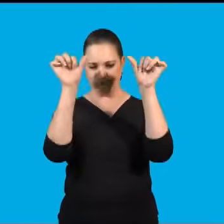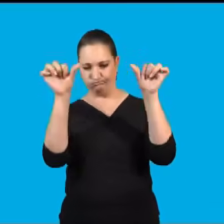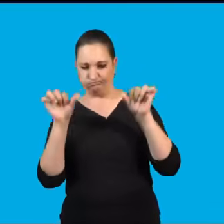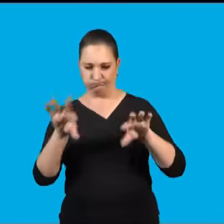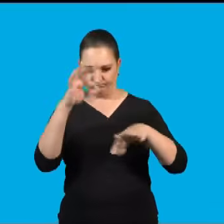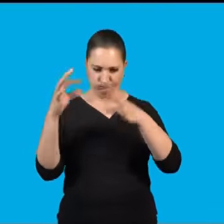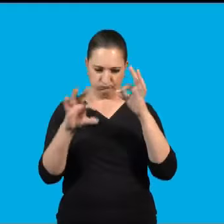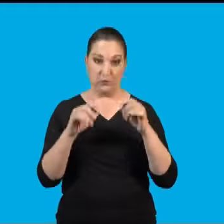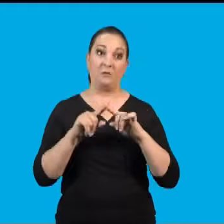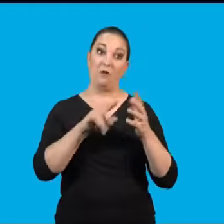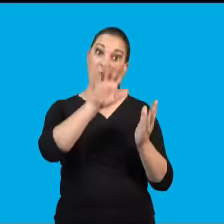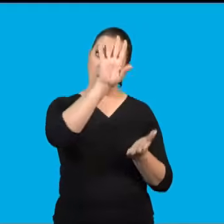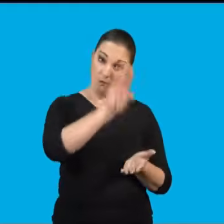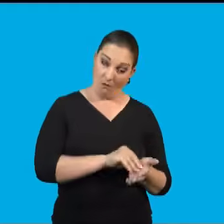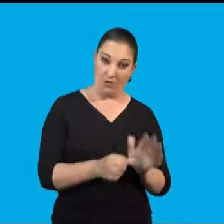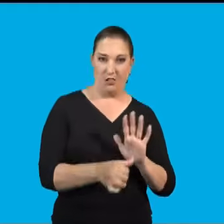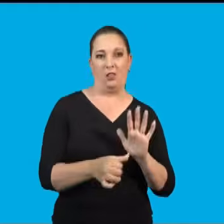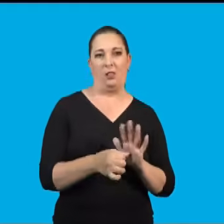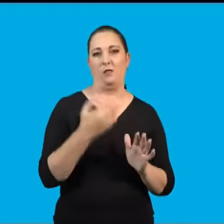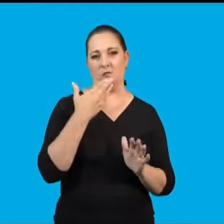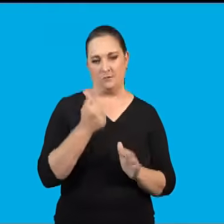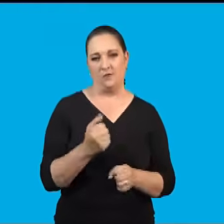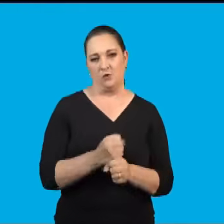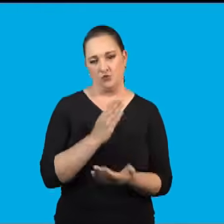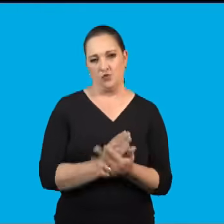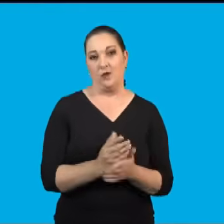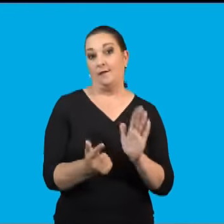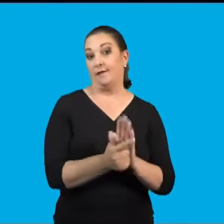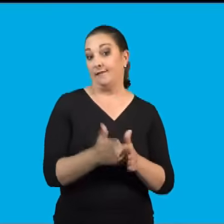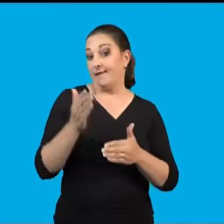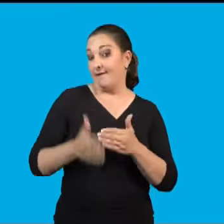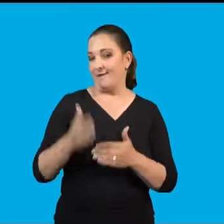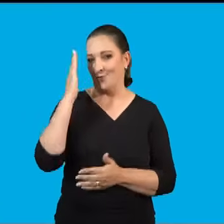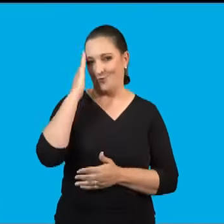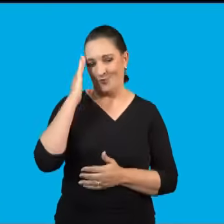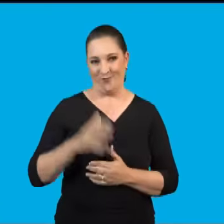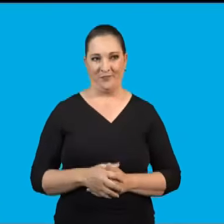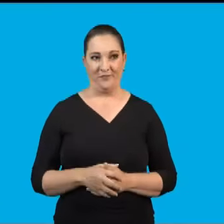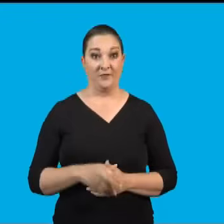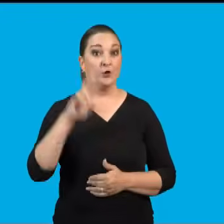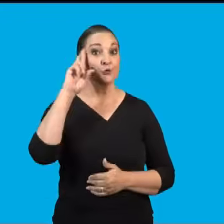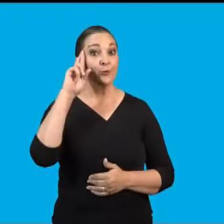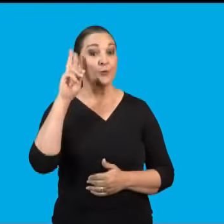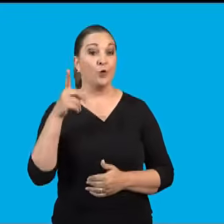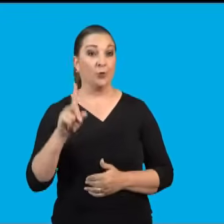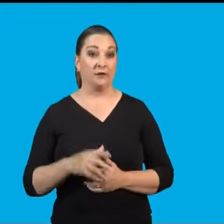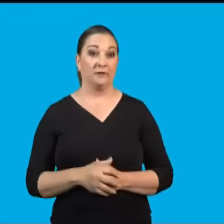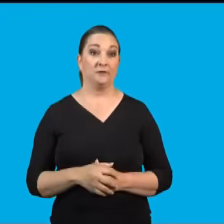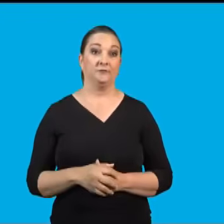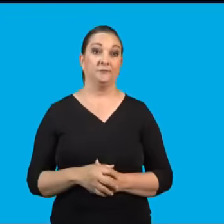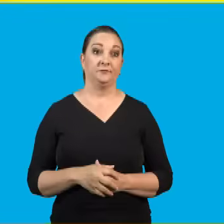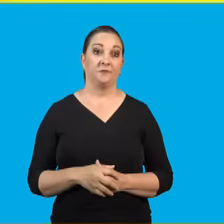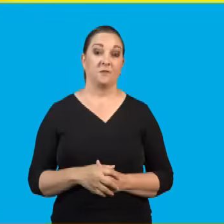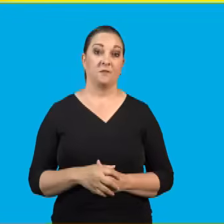analyze a poster. Those are very important. Please make sure that you know them by the end of the lesson. You also need to